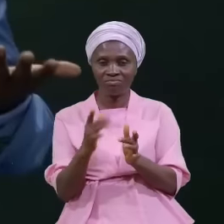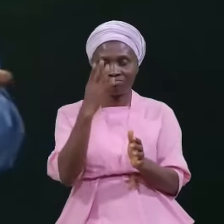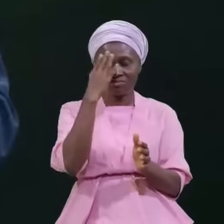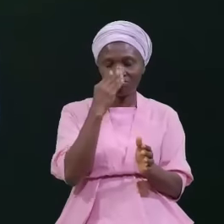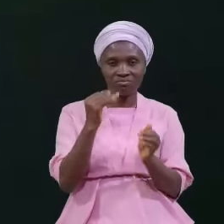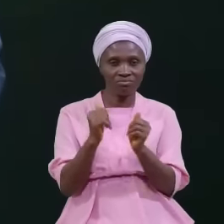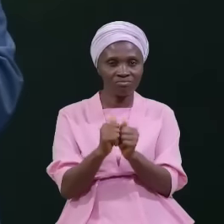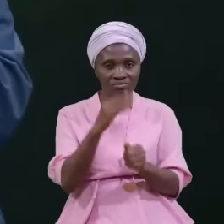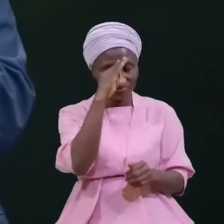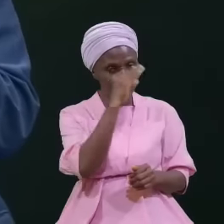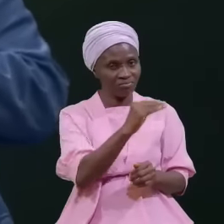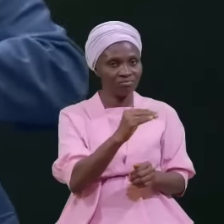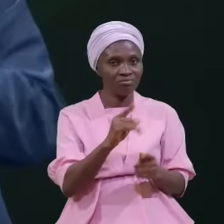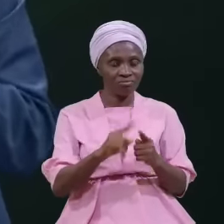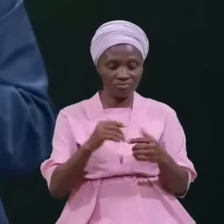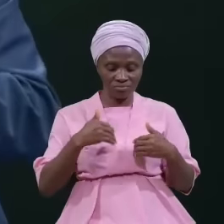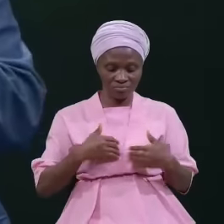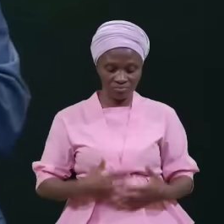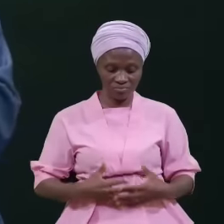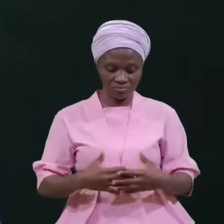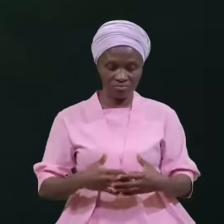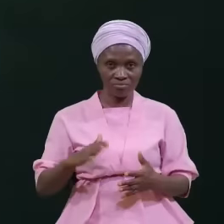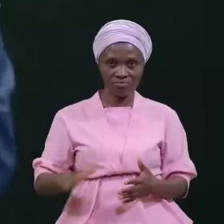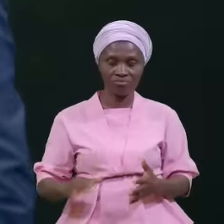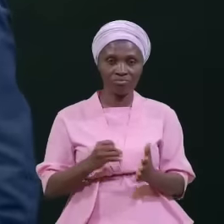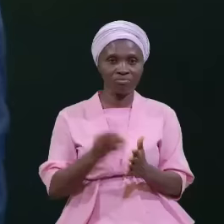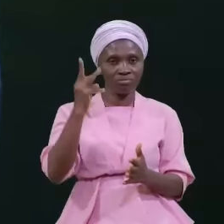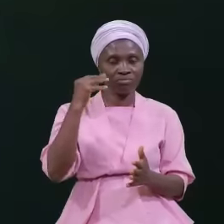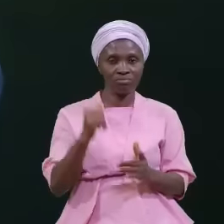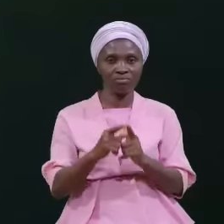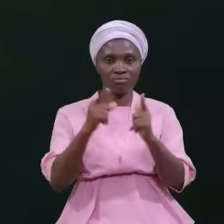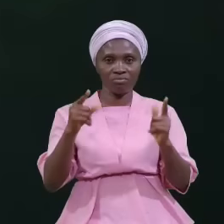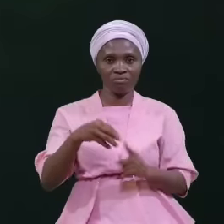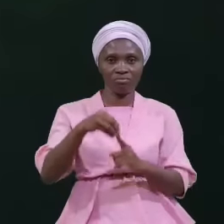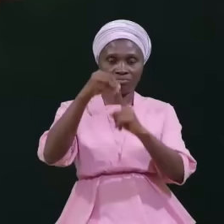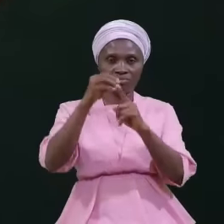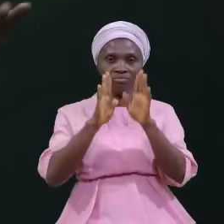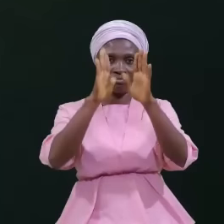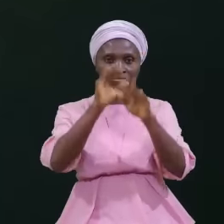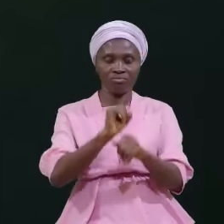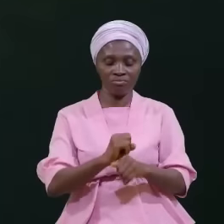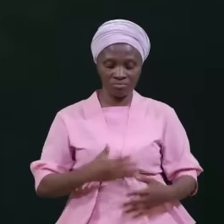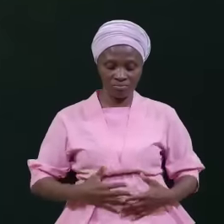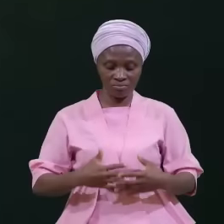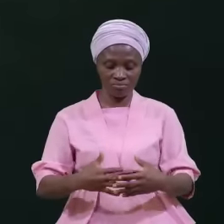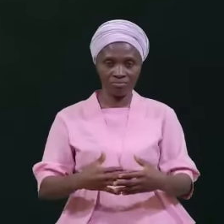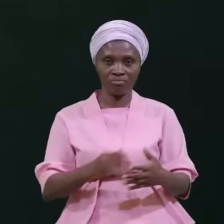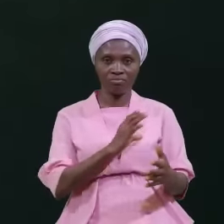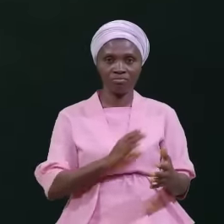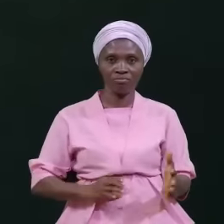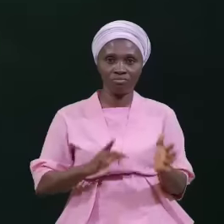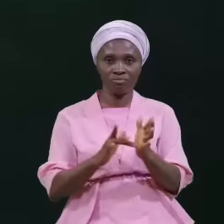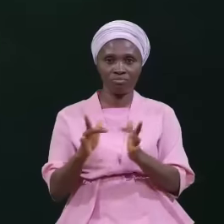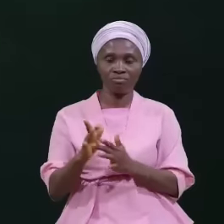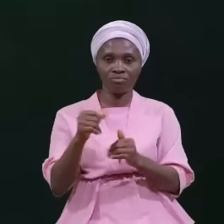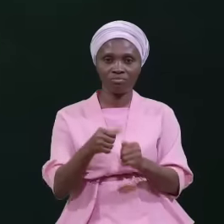with child. It was a supernatural, miraculous conception. Christ Jesus, everything about